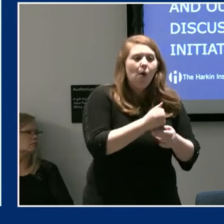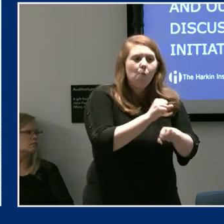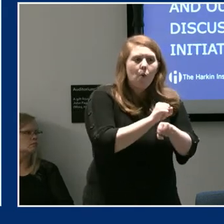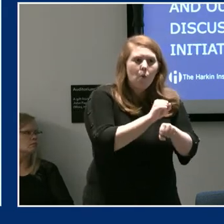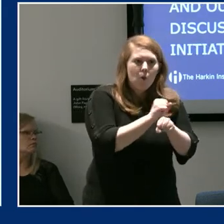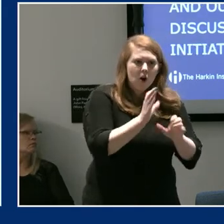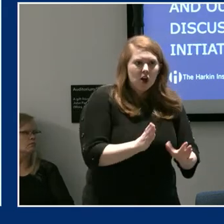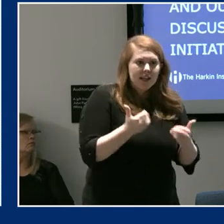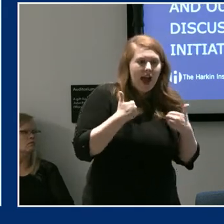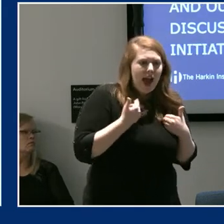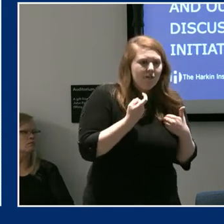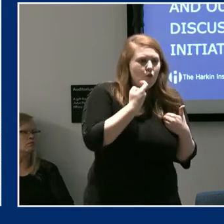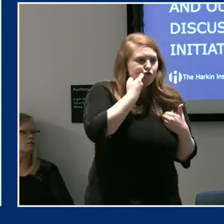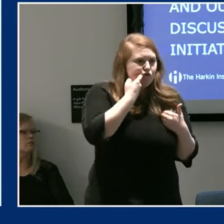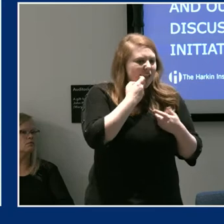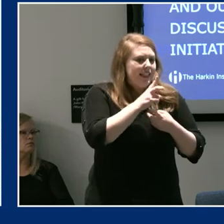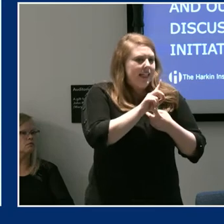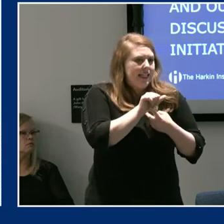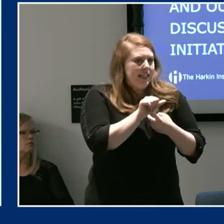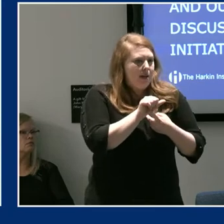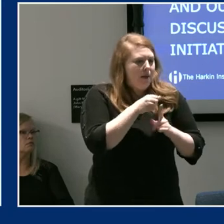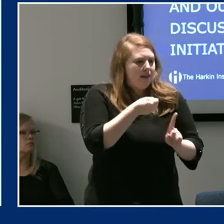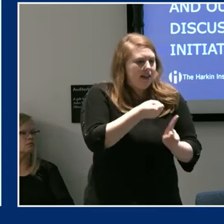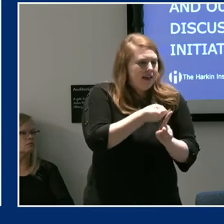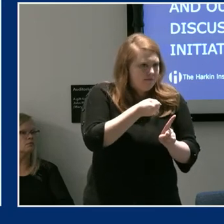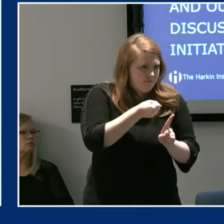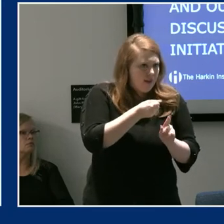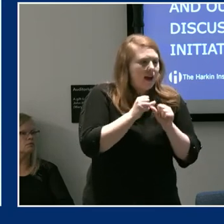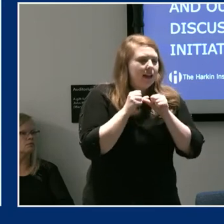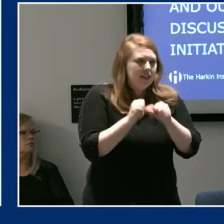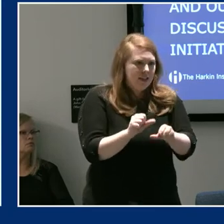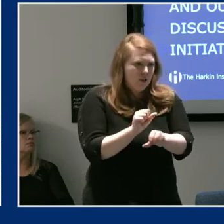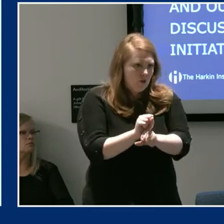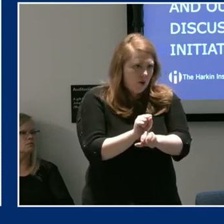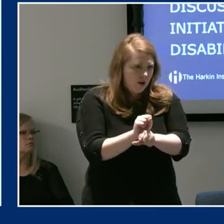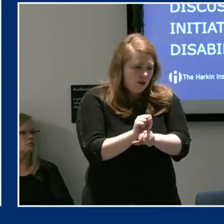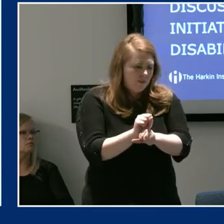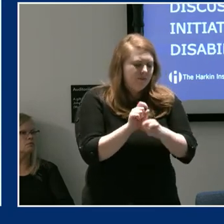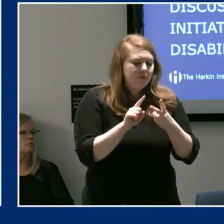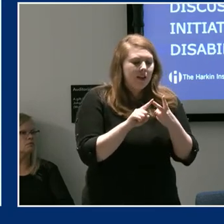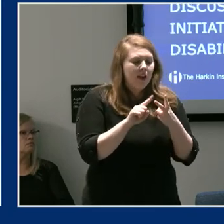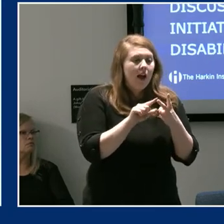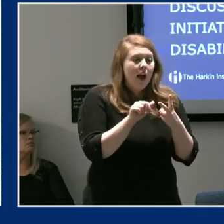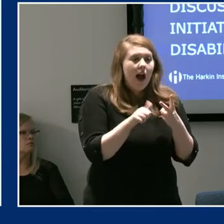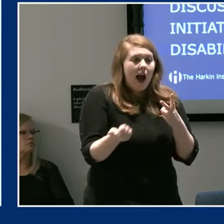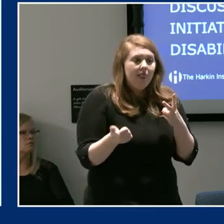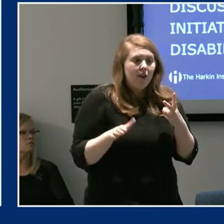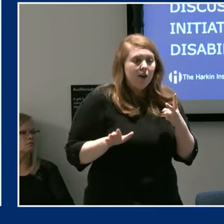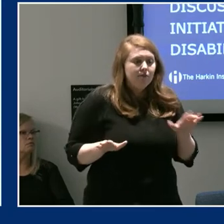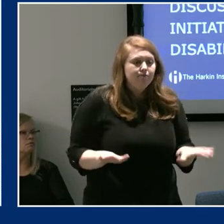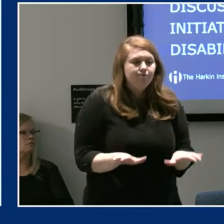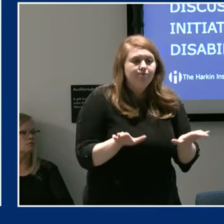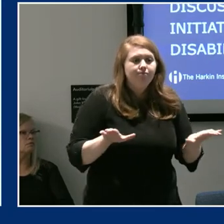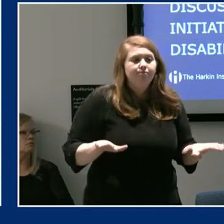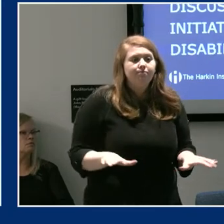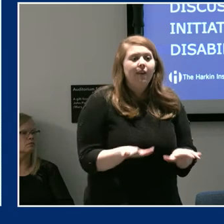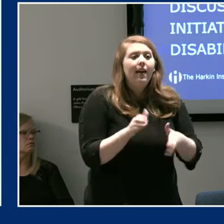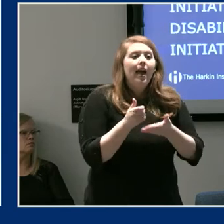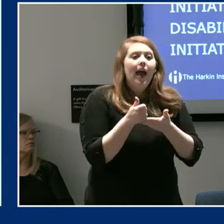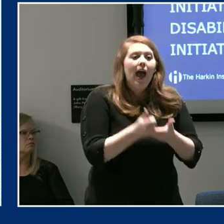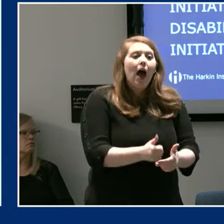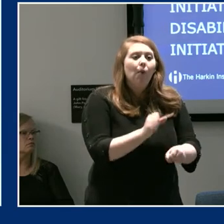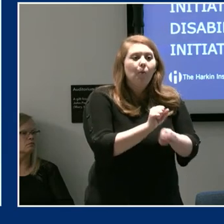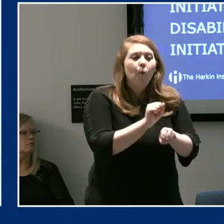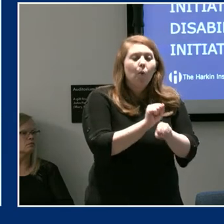disabilities continue to work. And another initiative of ours that helps workers stay on